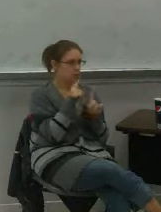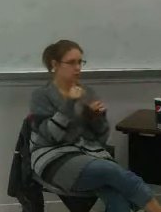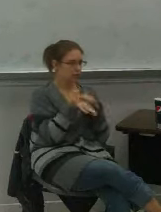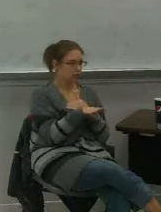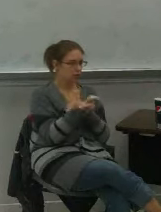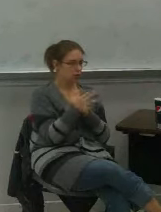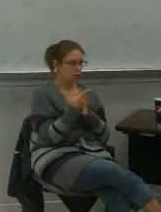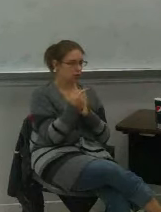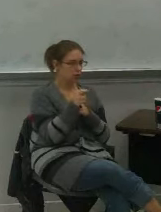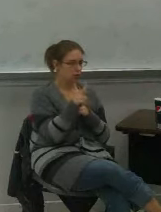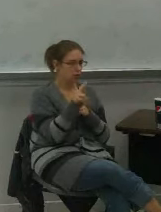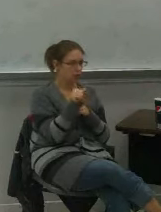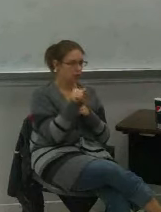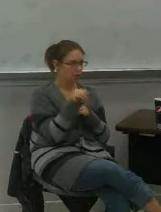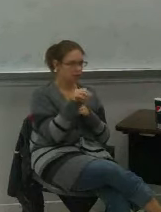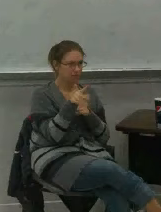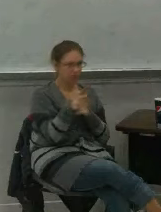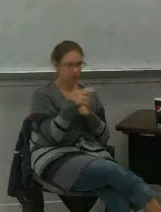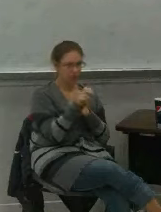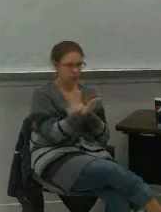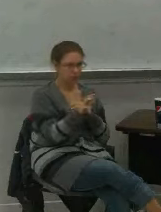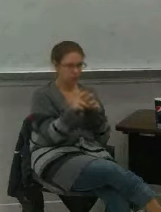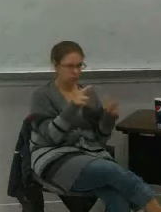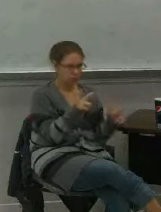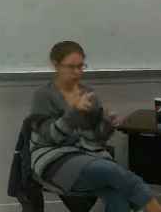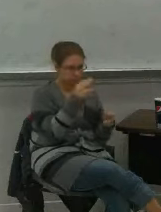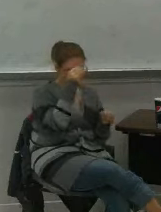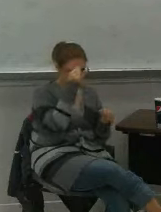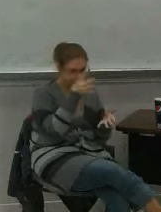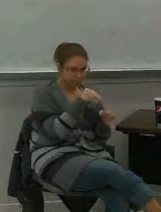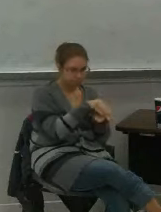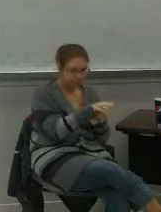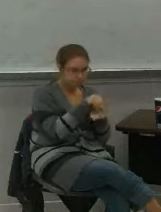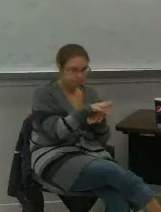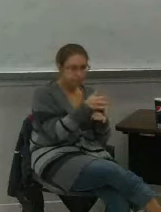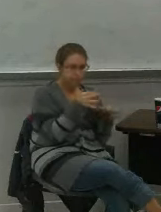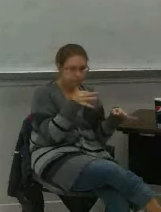into the Clark Fork River as consultants and told them what we thought they needed to do.